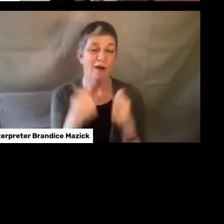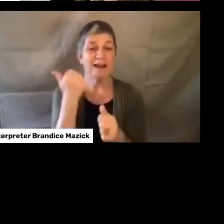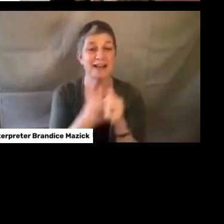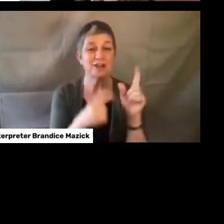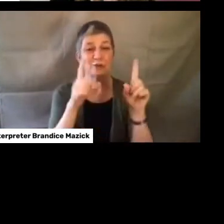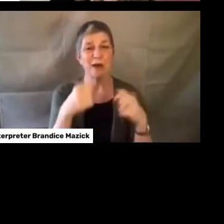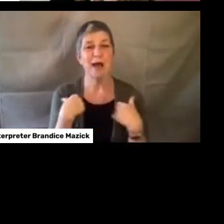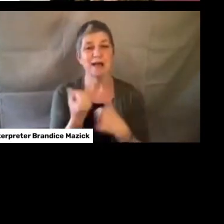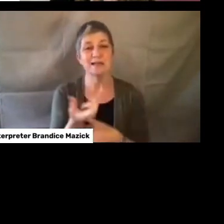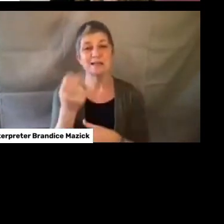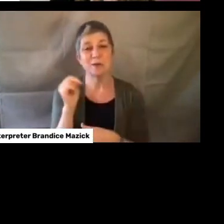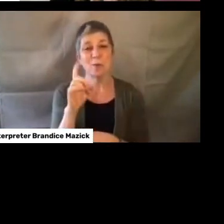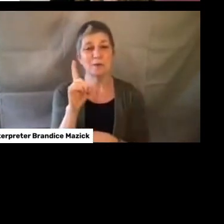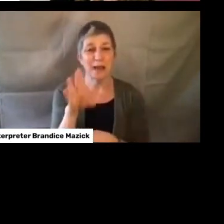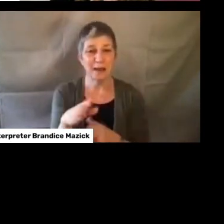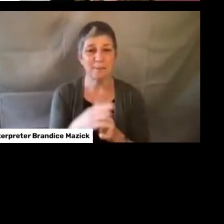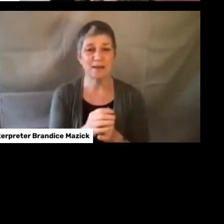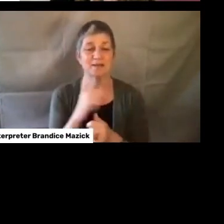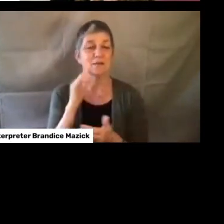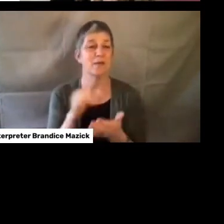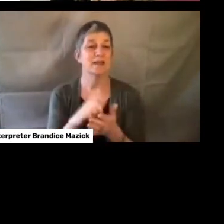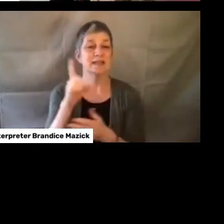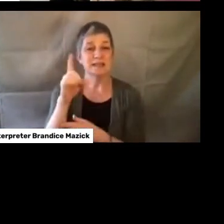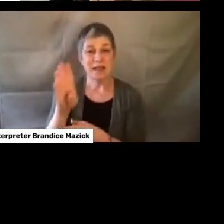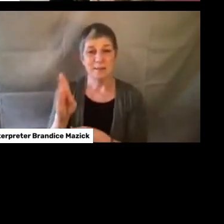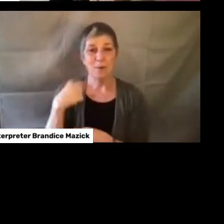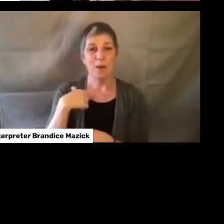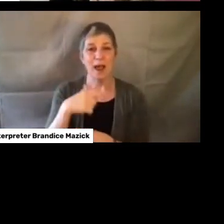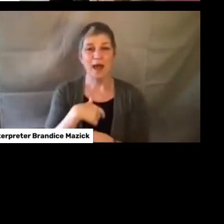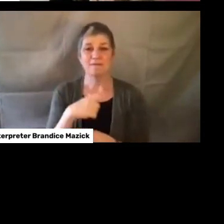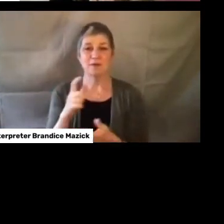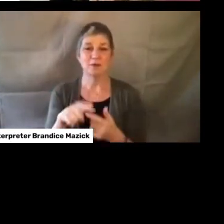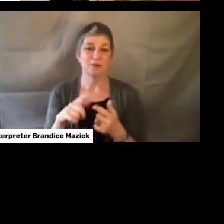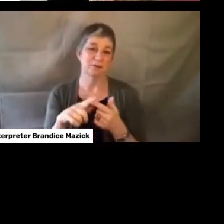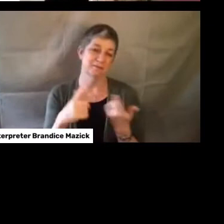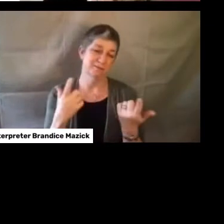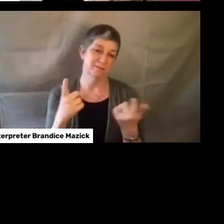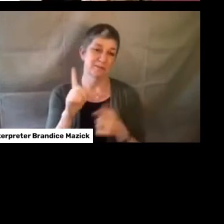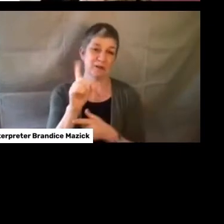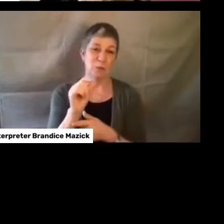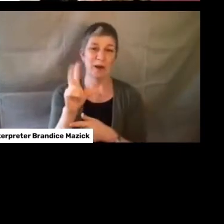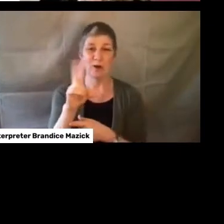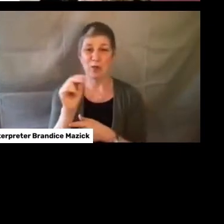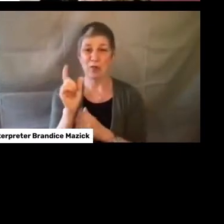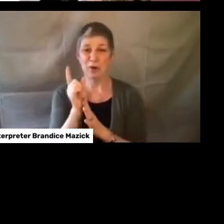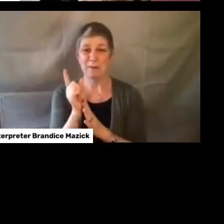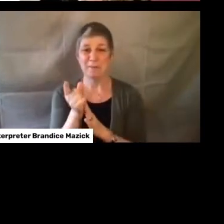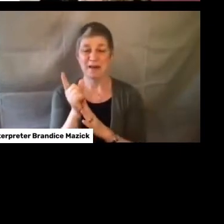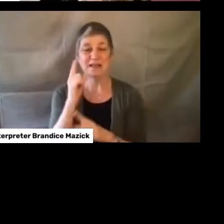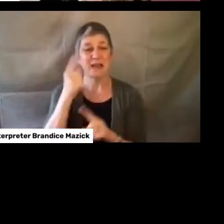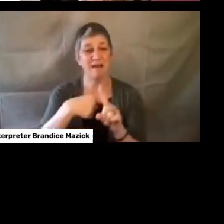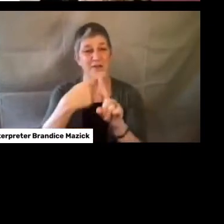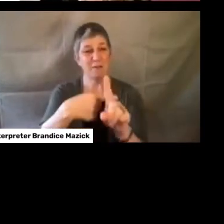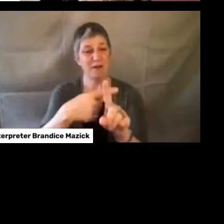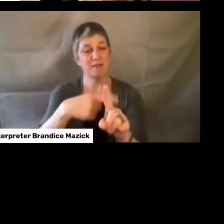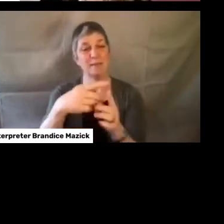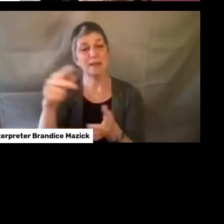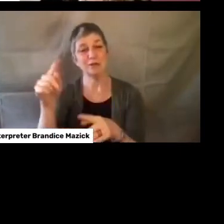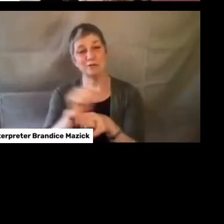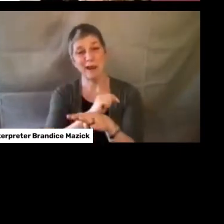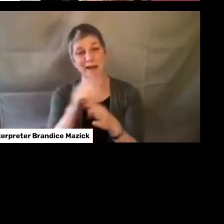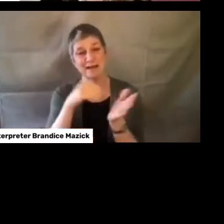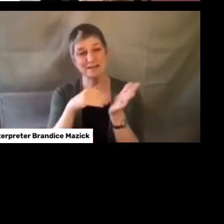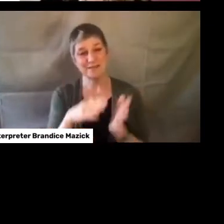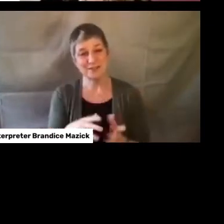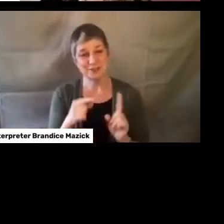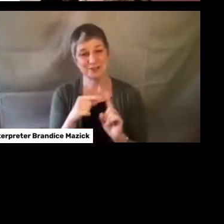own database. For these databases, we have to spend 20 to 30 minutes every few months getting trained as physicians to be